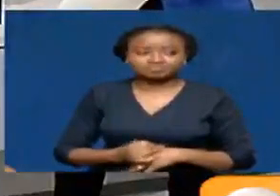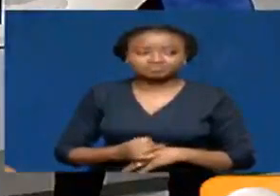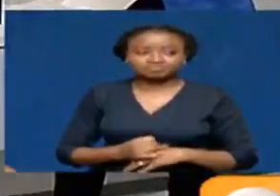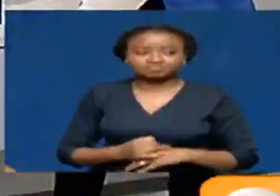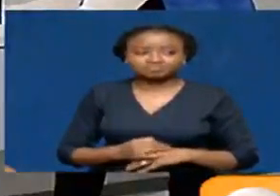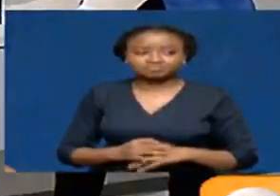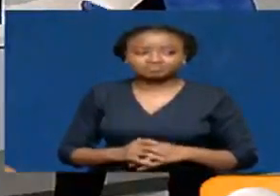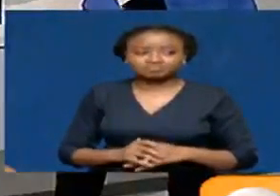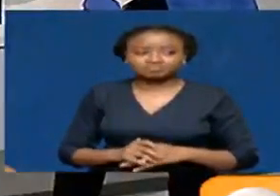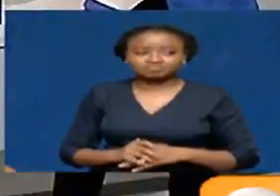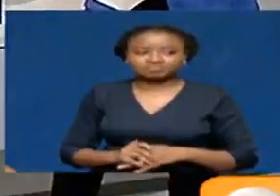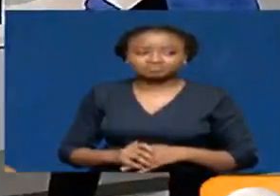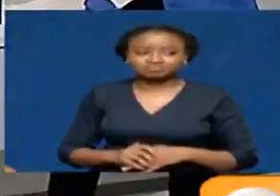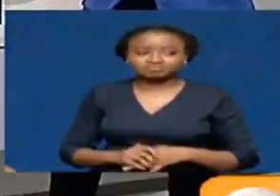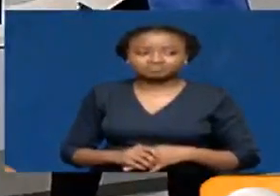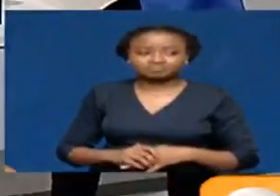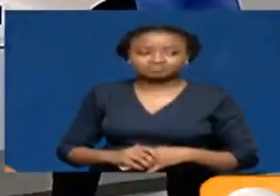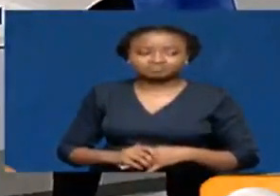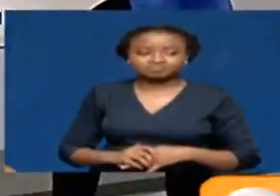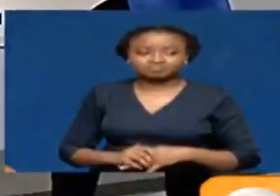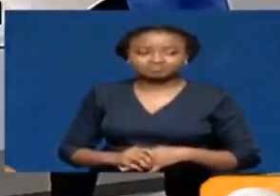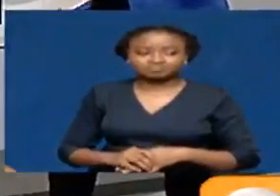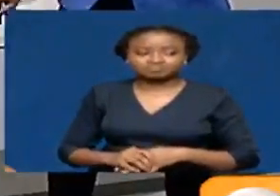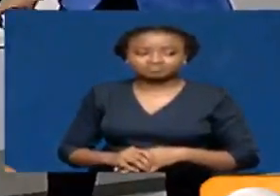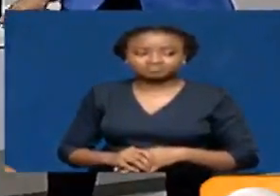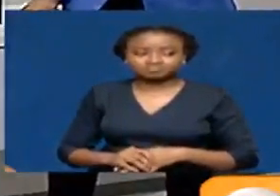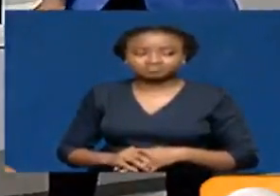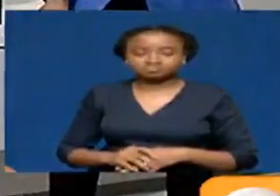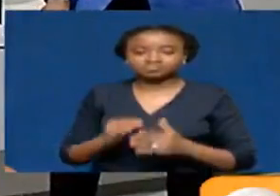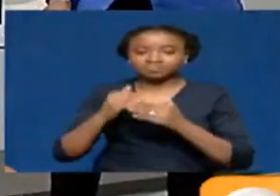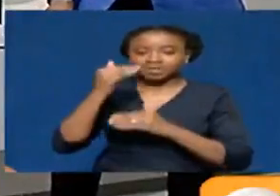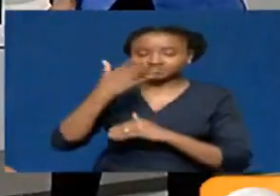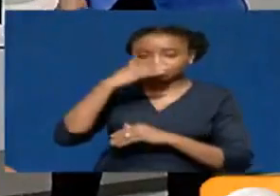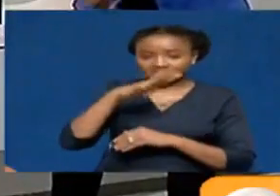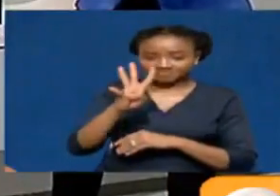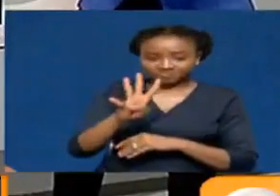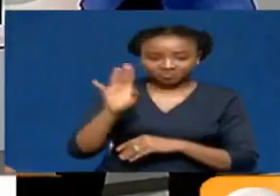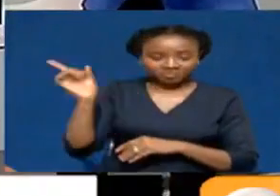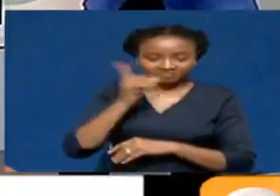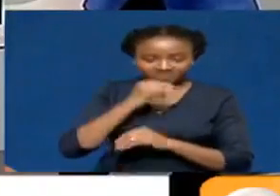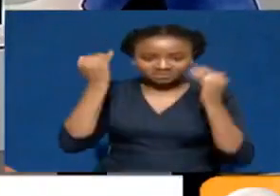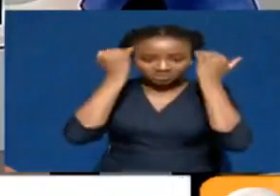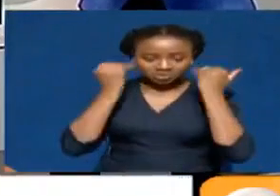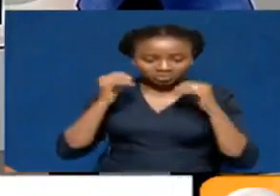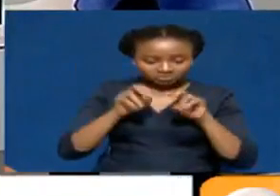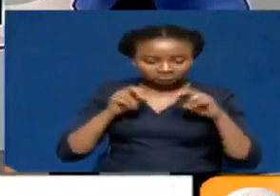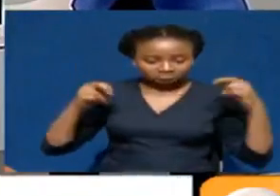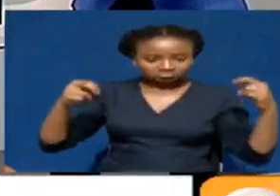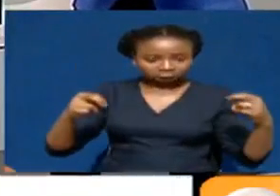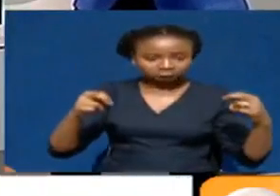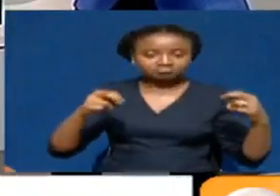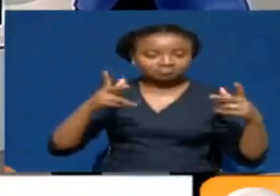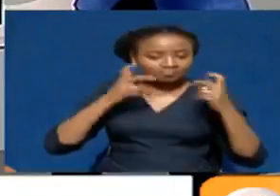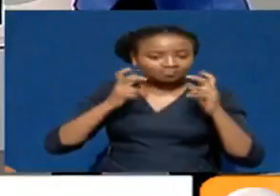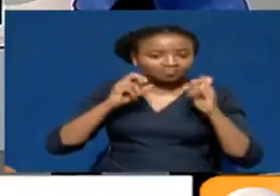And now to my explainer tonight. Now, after 4 days of hearing, the appellants and the respondents in the